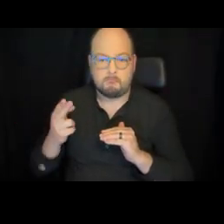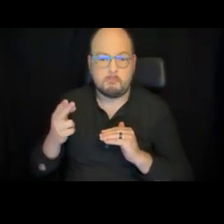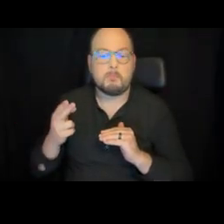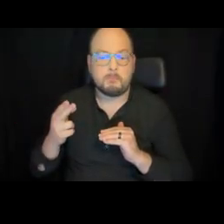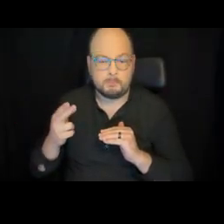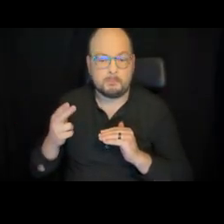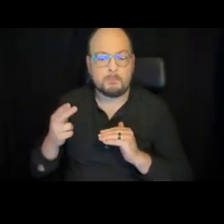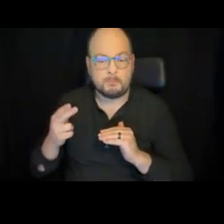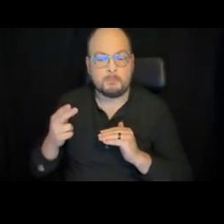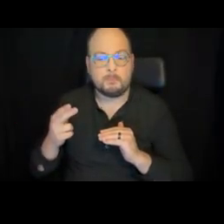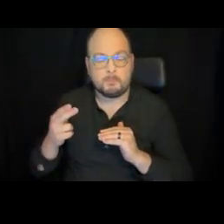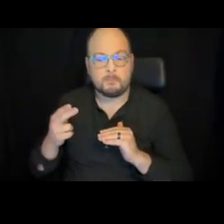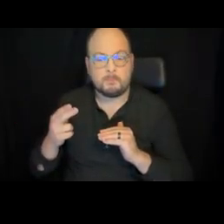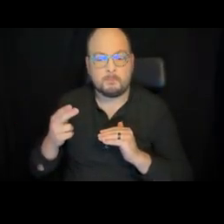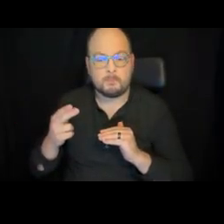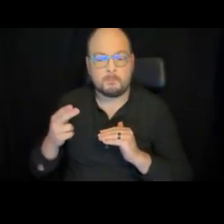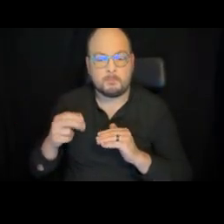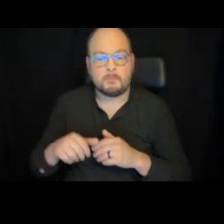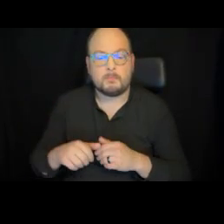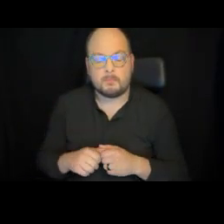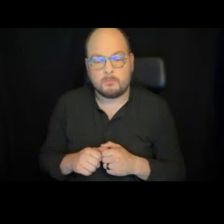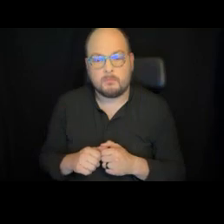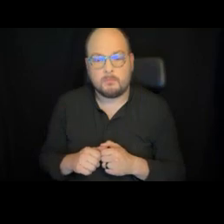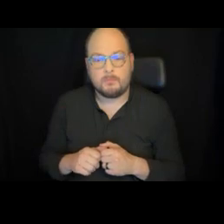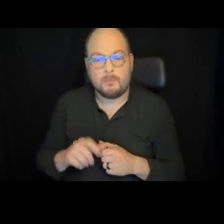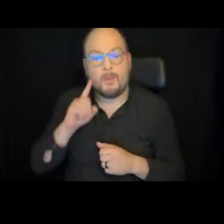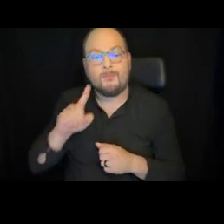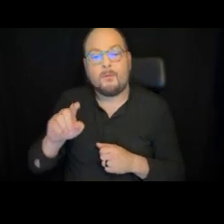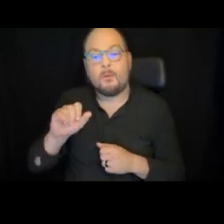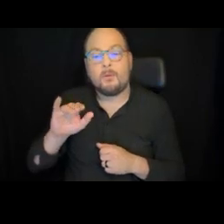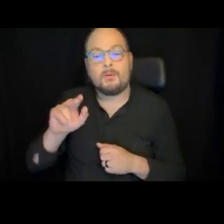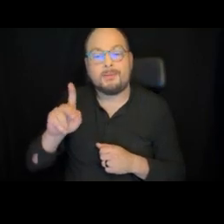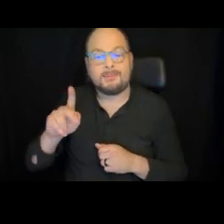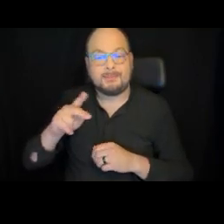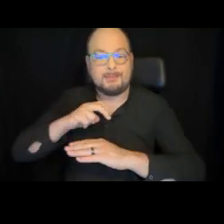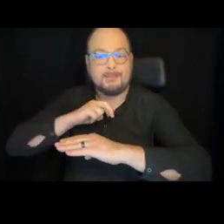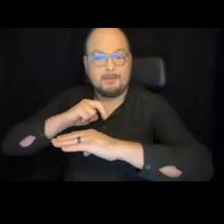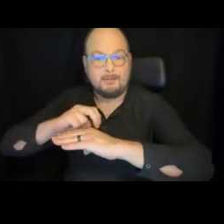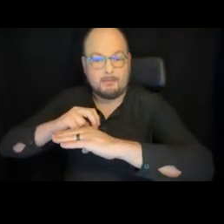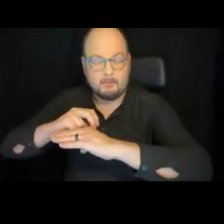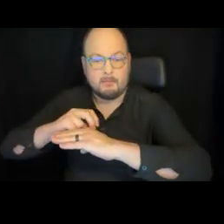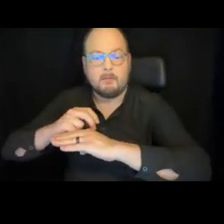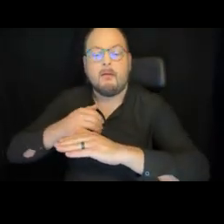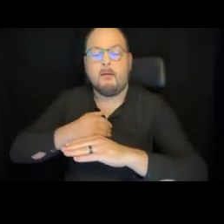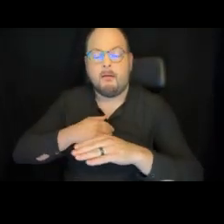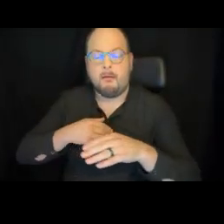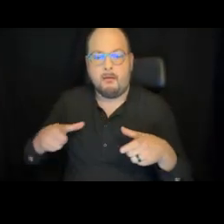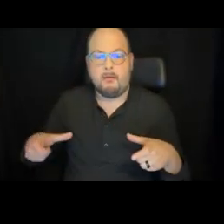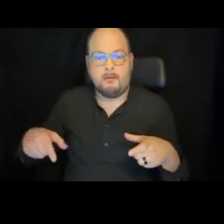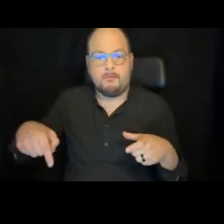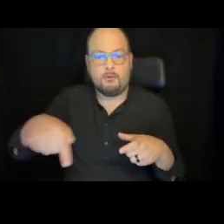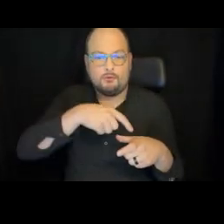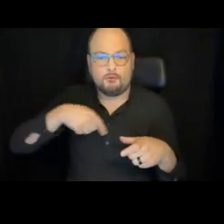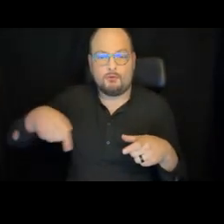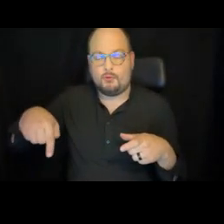For a parallel approach, there is a 60-inch diameter circle and a 30